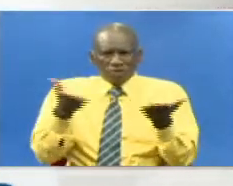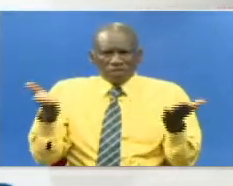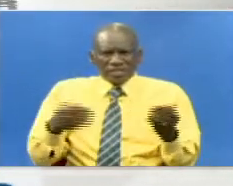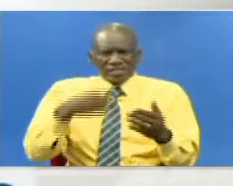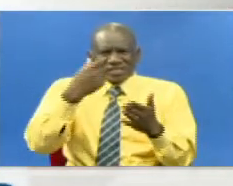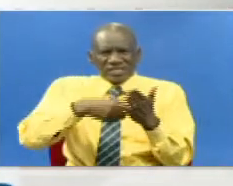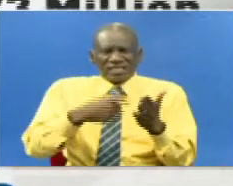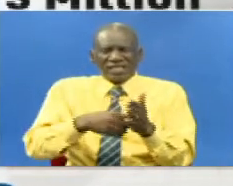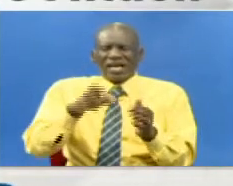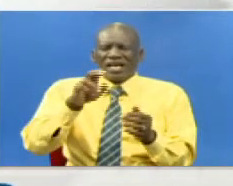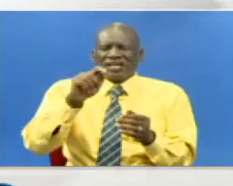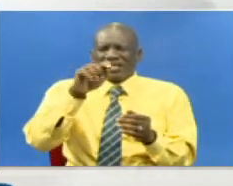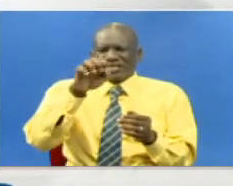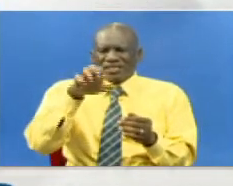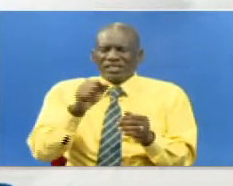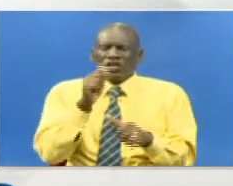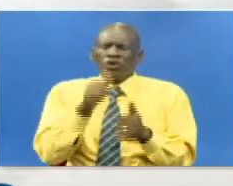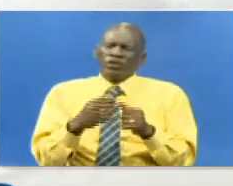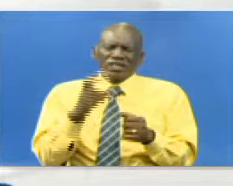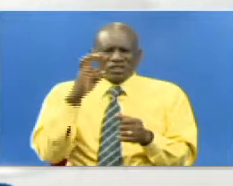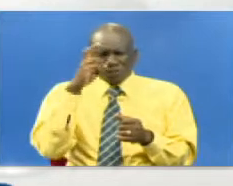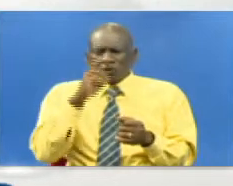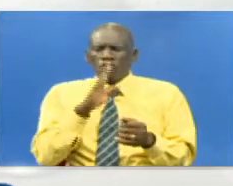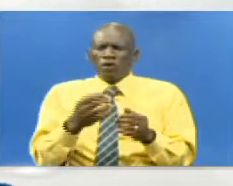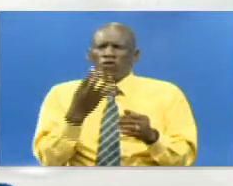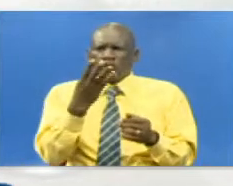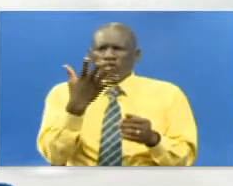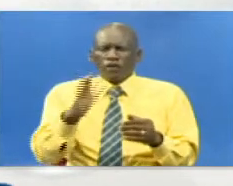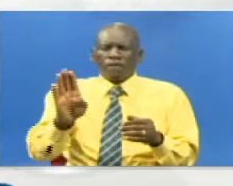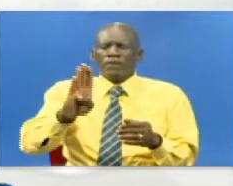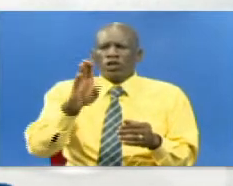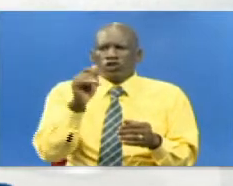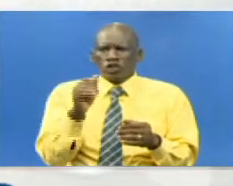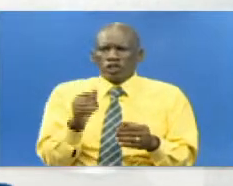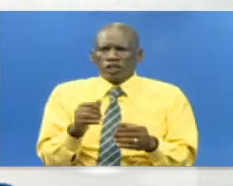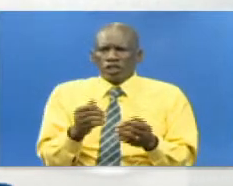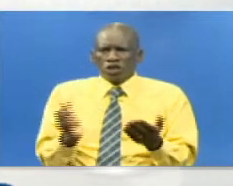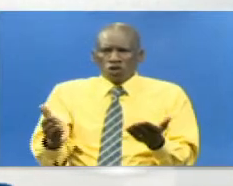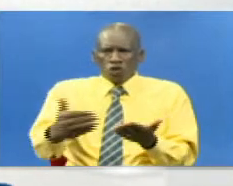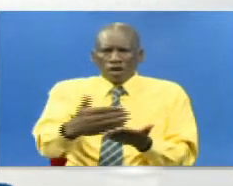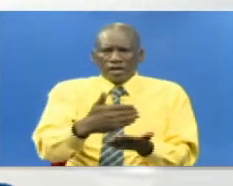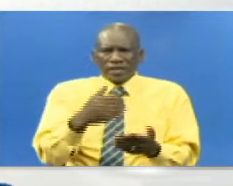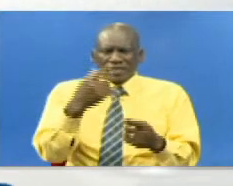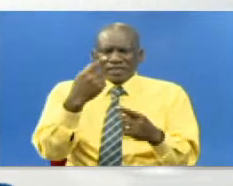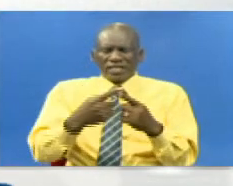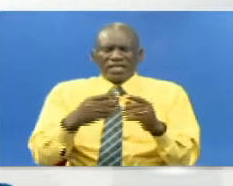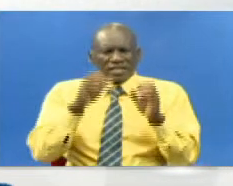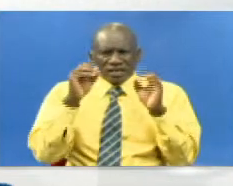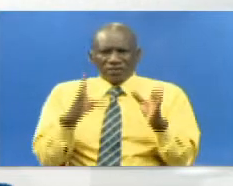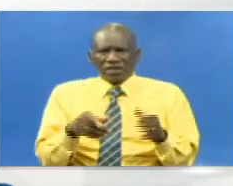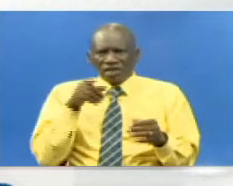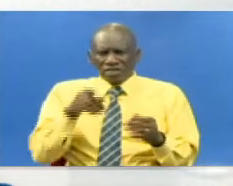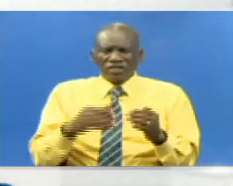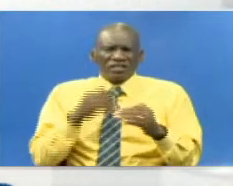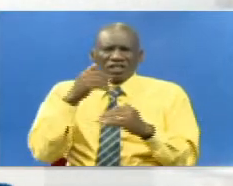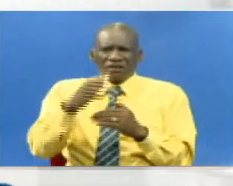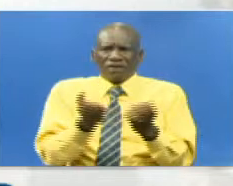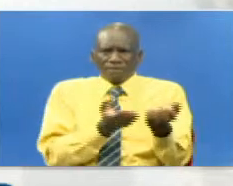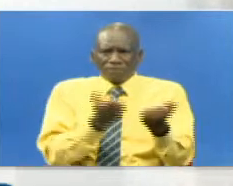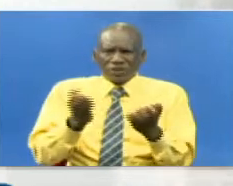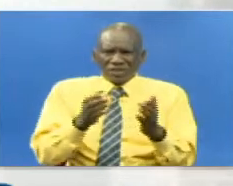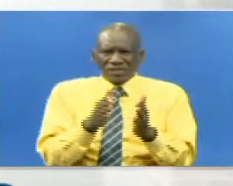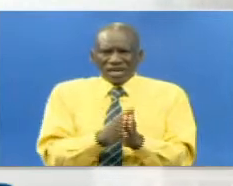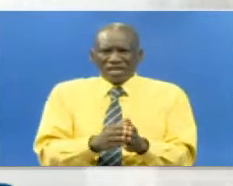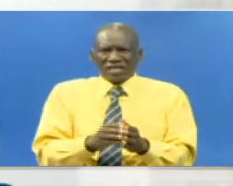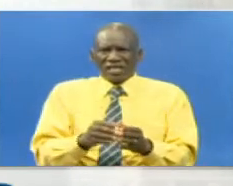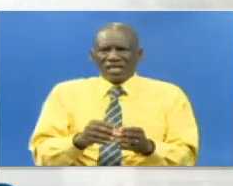is estimated to 45 billion shillings in uncollected revenue annually. This is followed by business and liquor